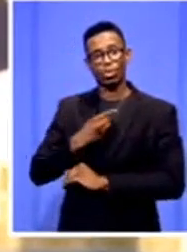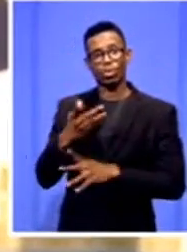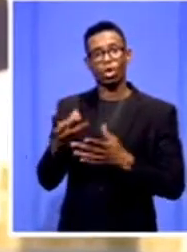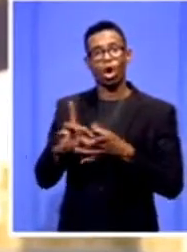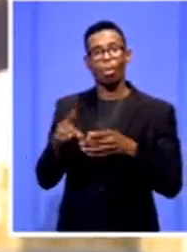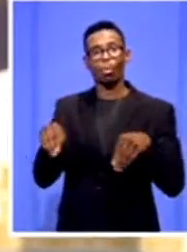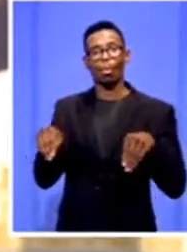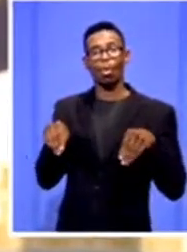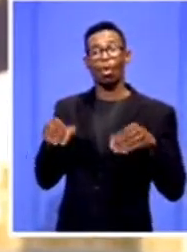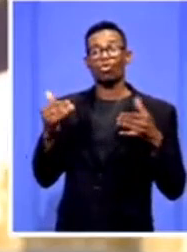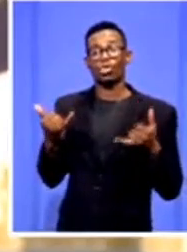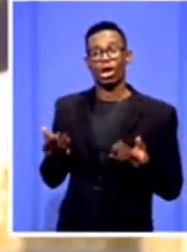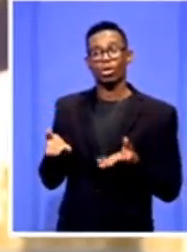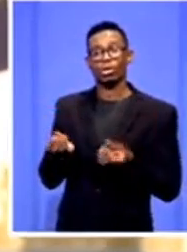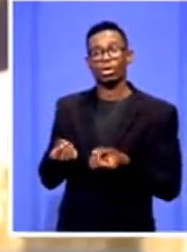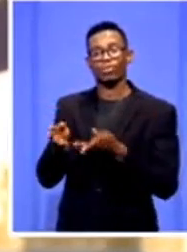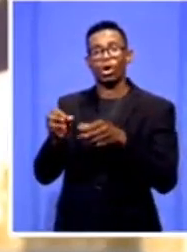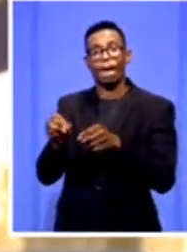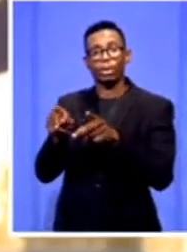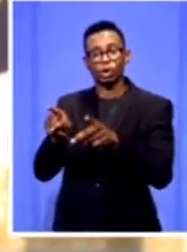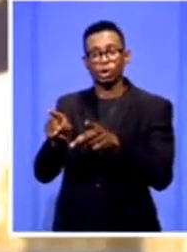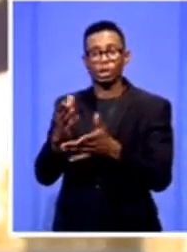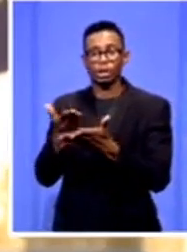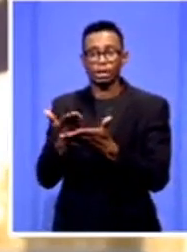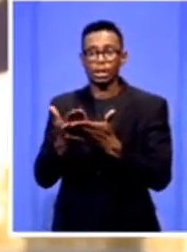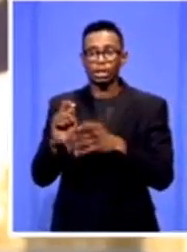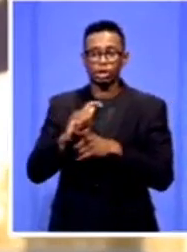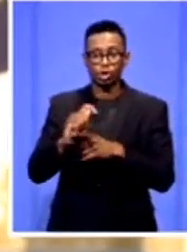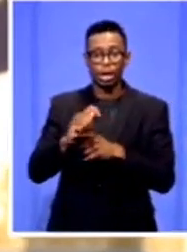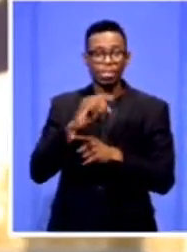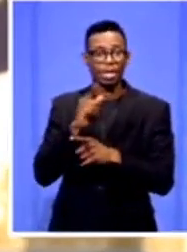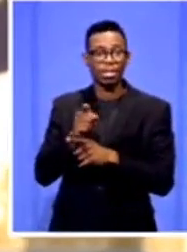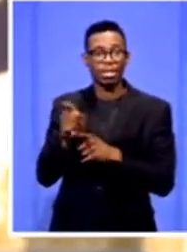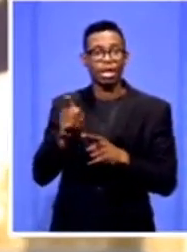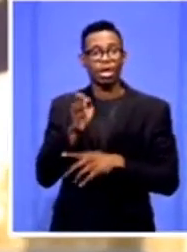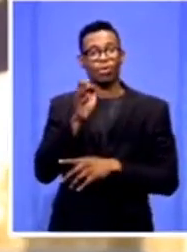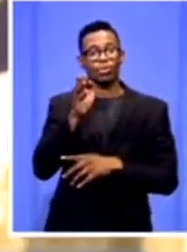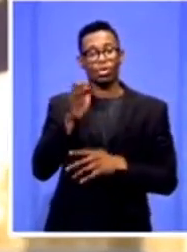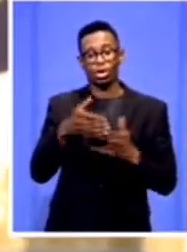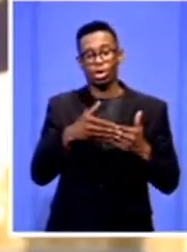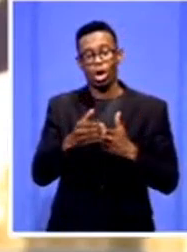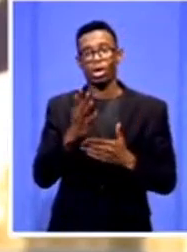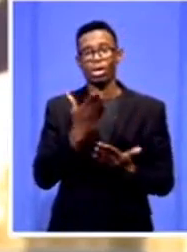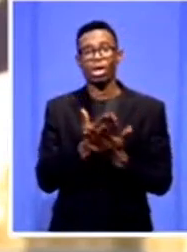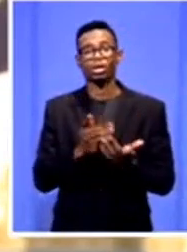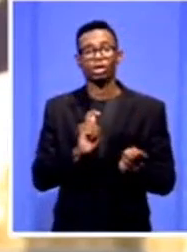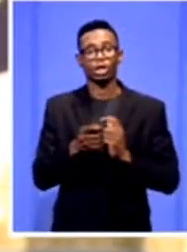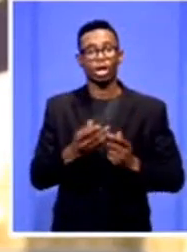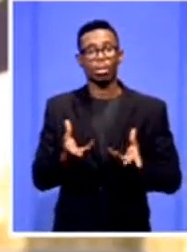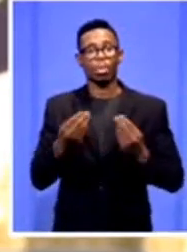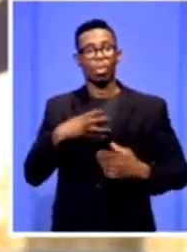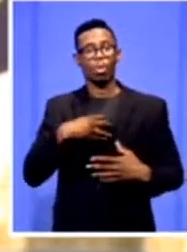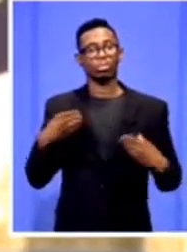become entrepreneurs and change makers in full control of their present and future